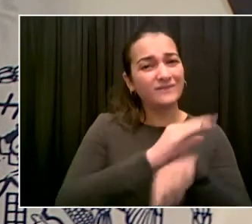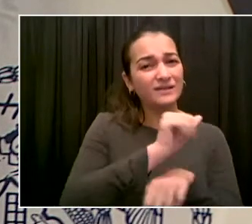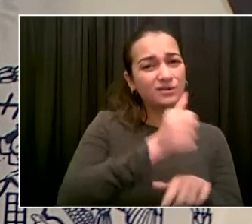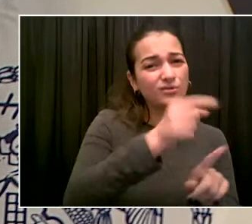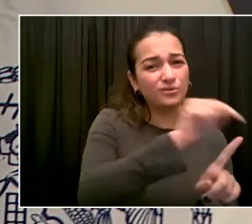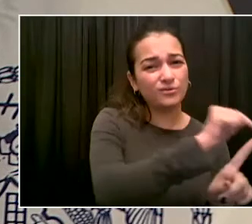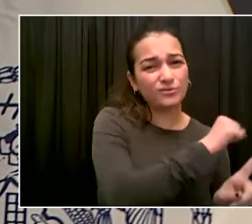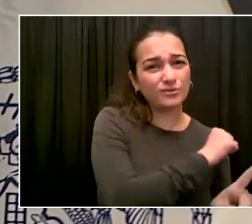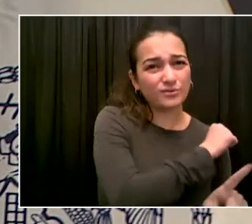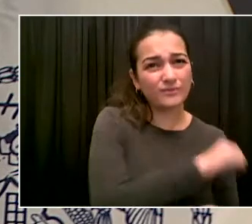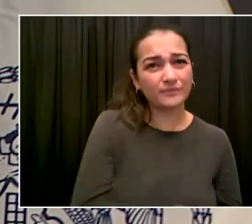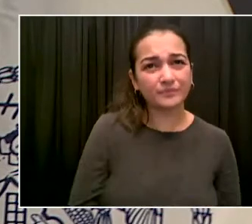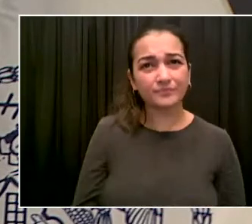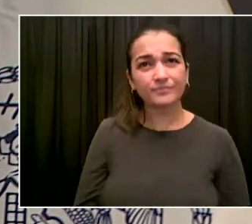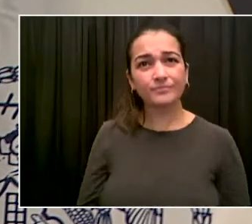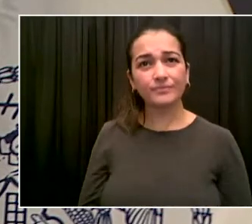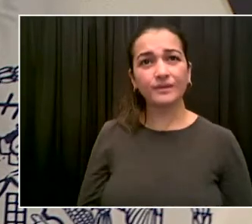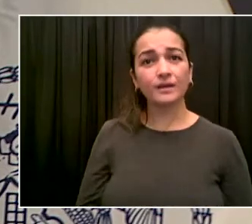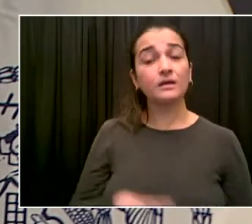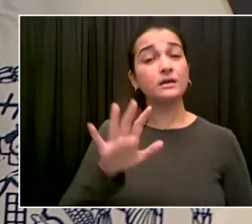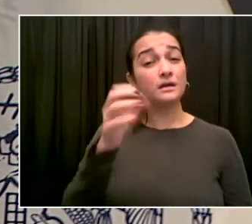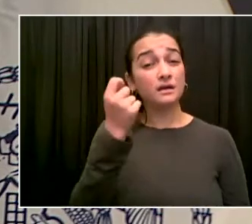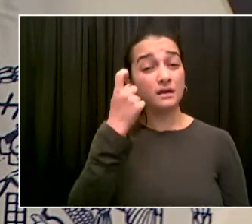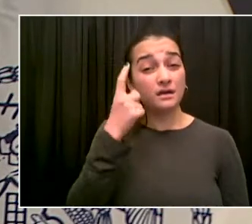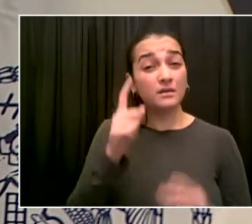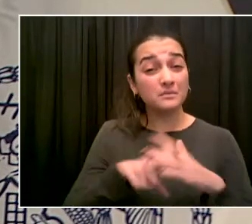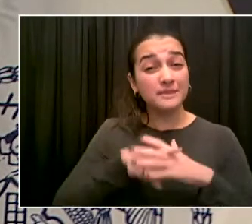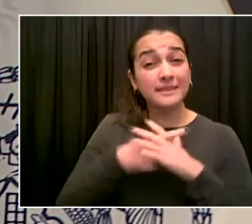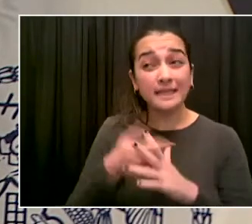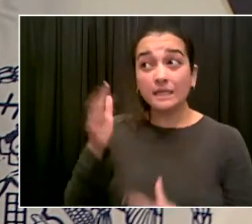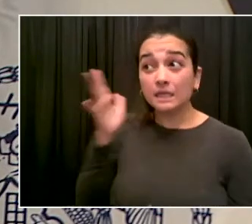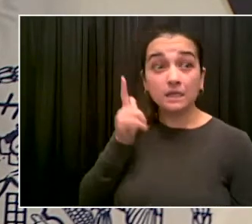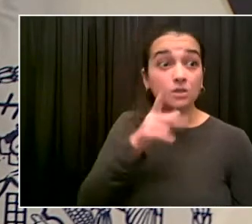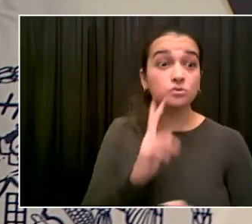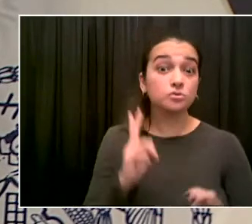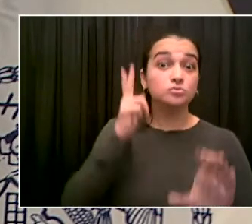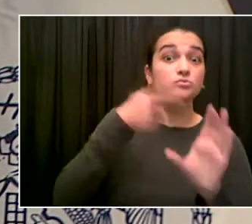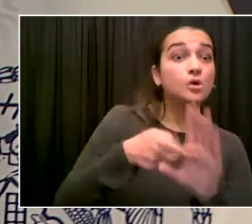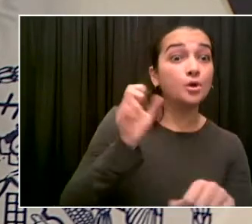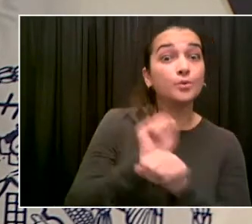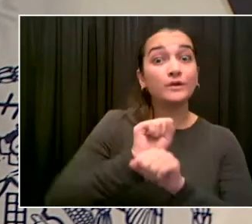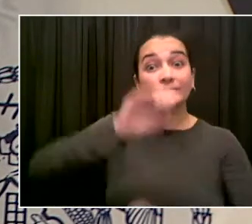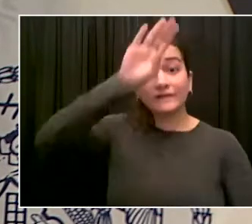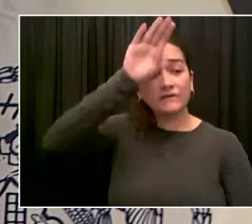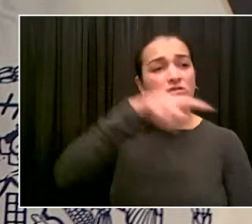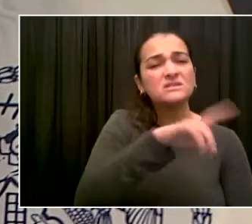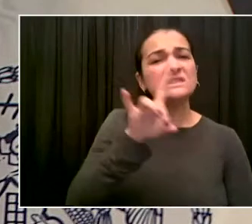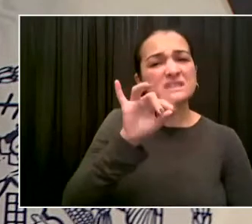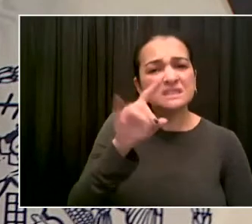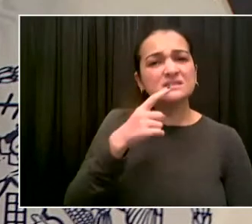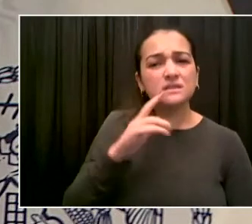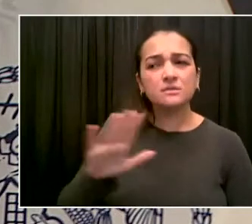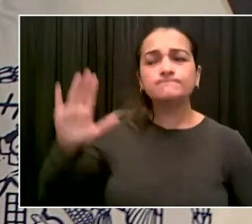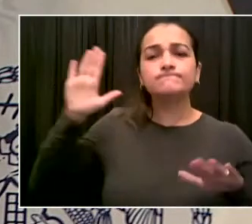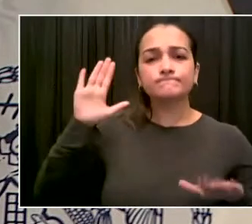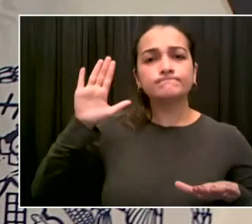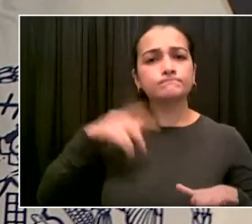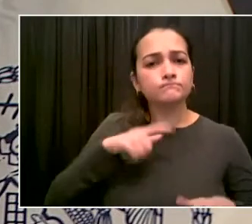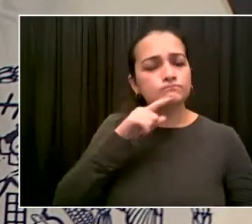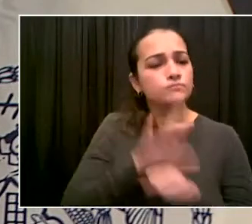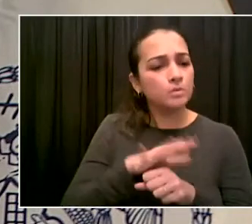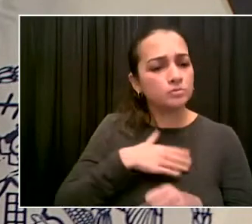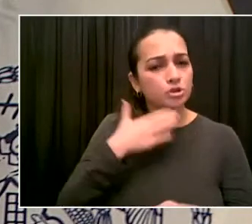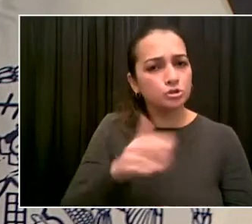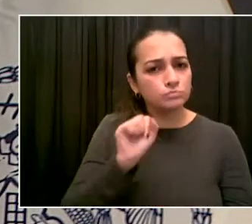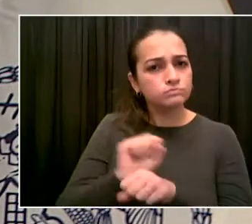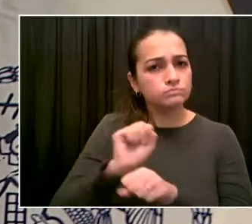tolerate. In the end, when people do this kind of thing, there are consequences. I think the smart thing for everyone to do is to recognize this decision